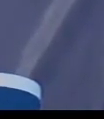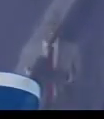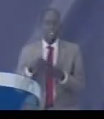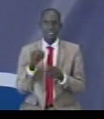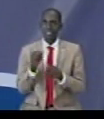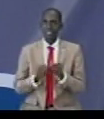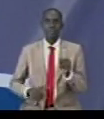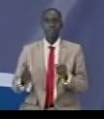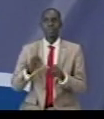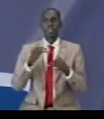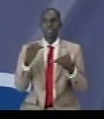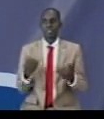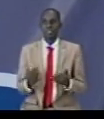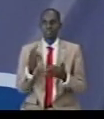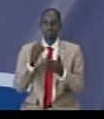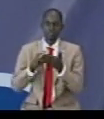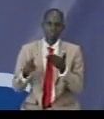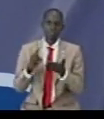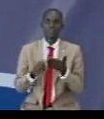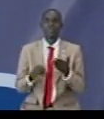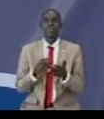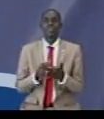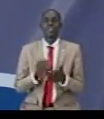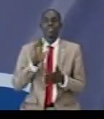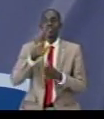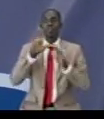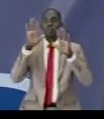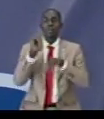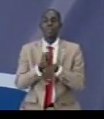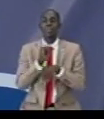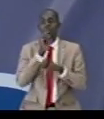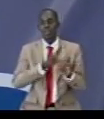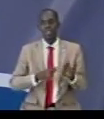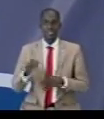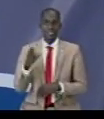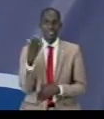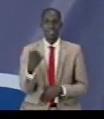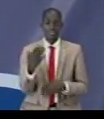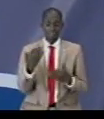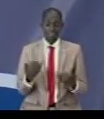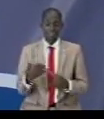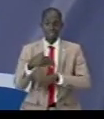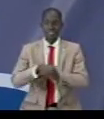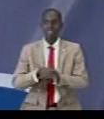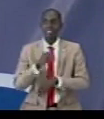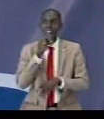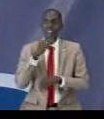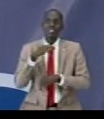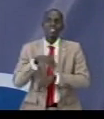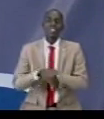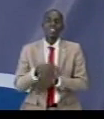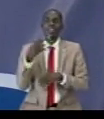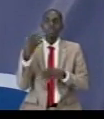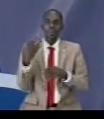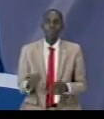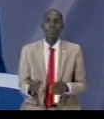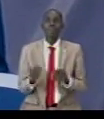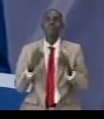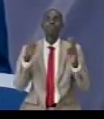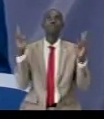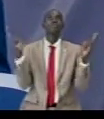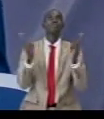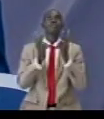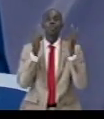everywhere. Check it up. Your miracle is already there. Tonight is a night of triumphing over all